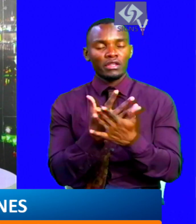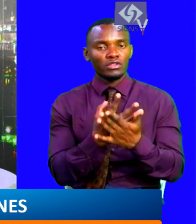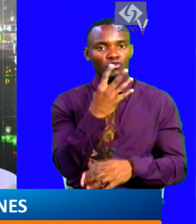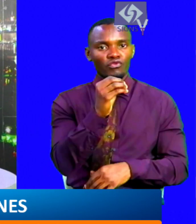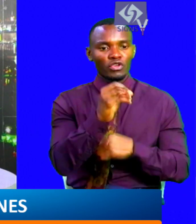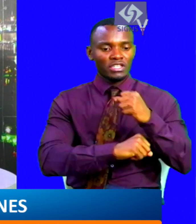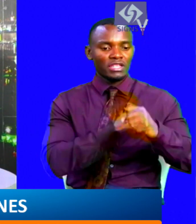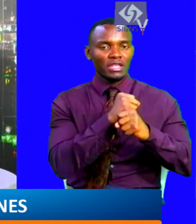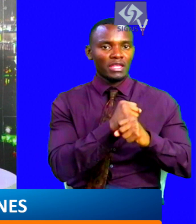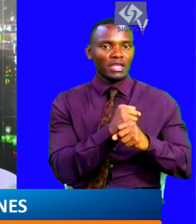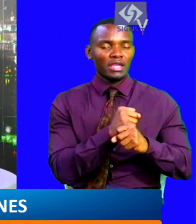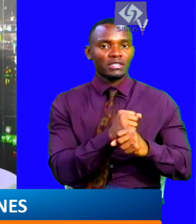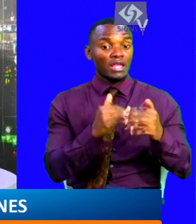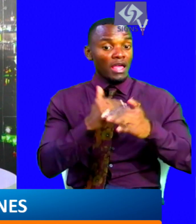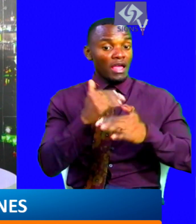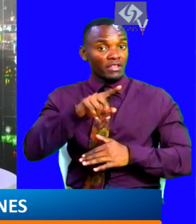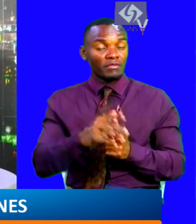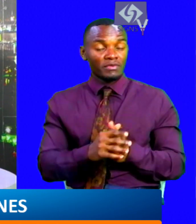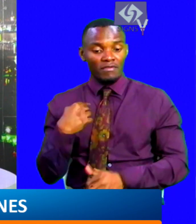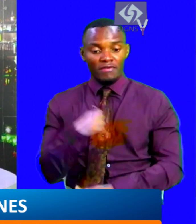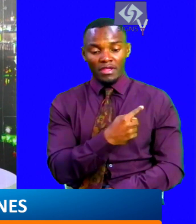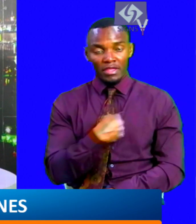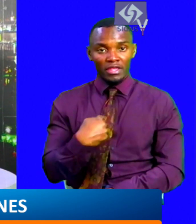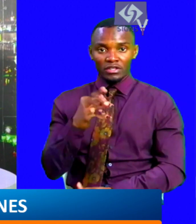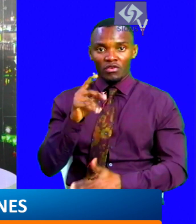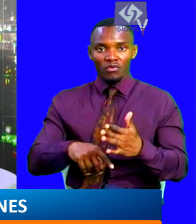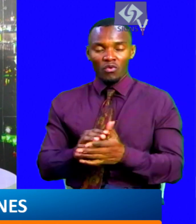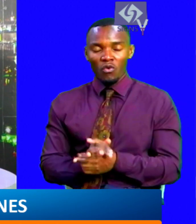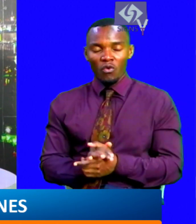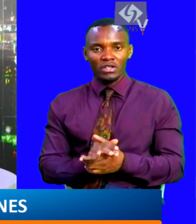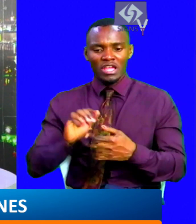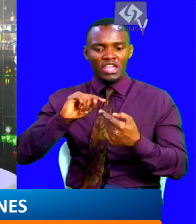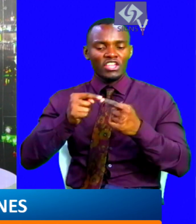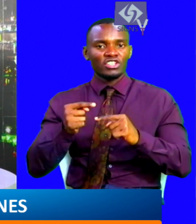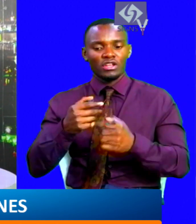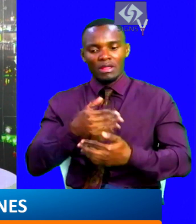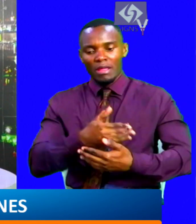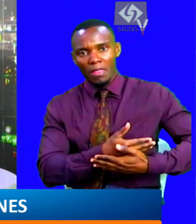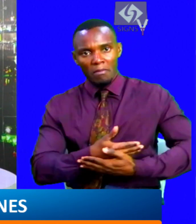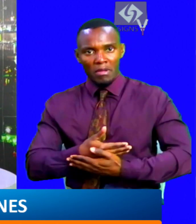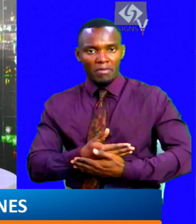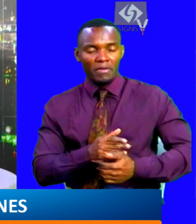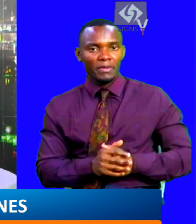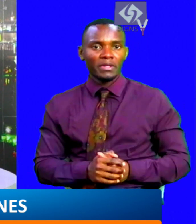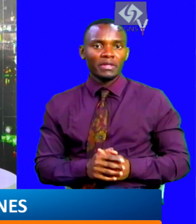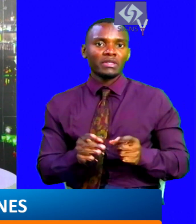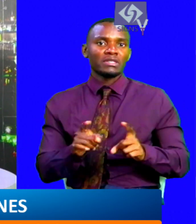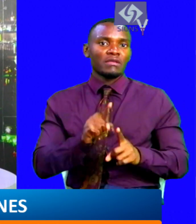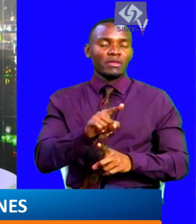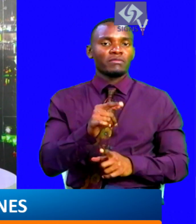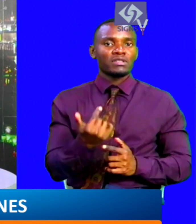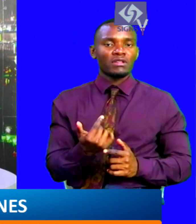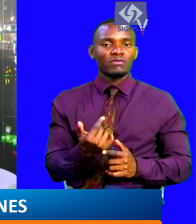is a baby Sagini's story, whose cousin was handed 40 years in jail.